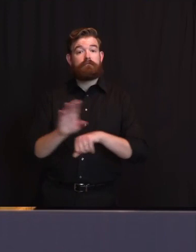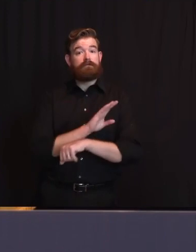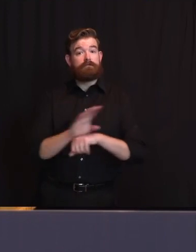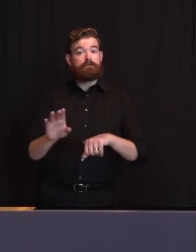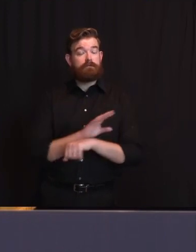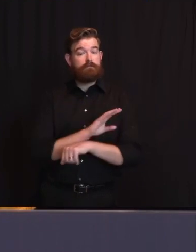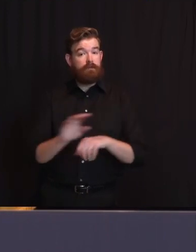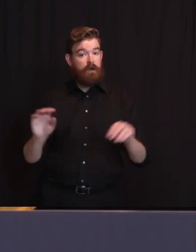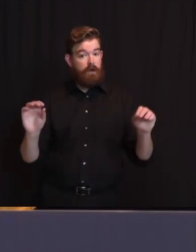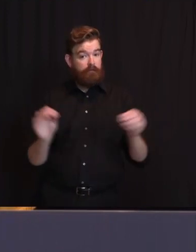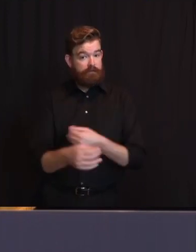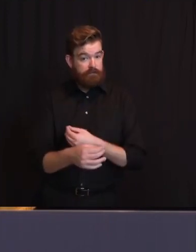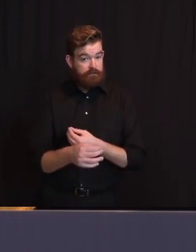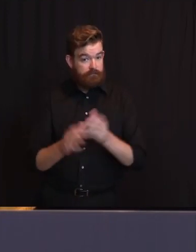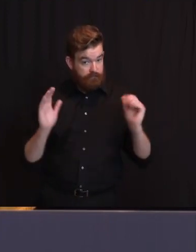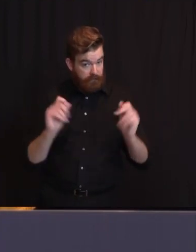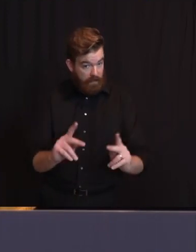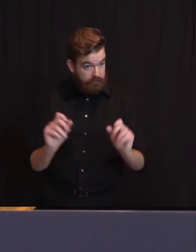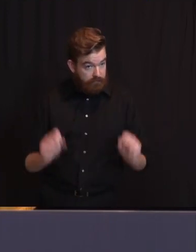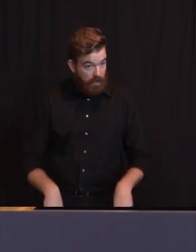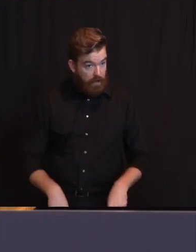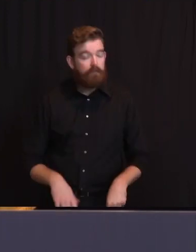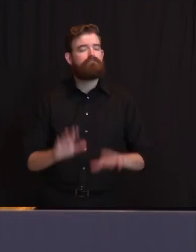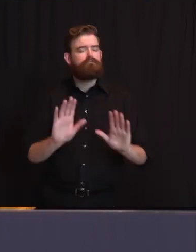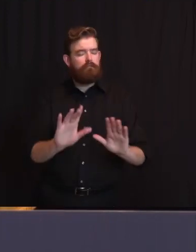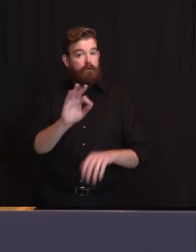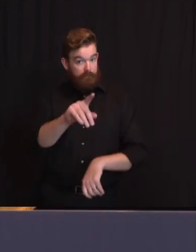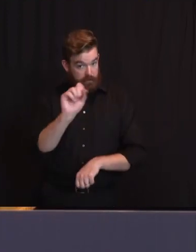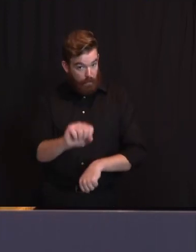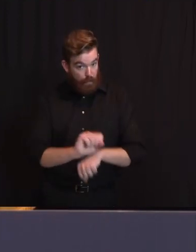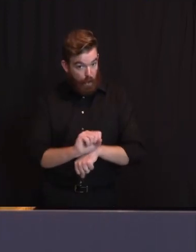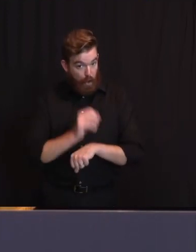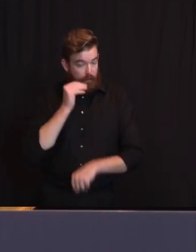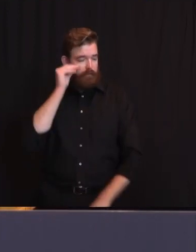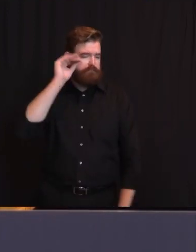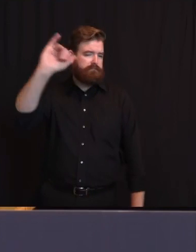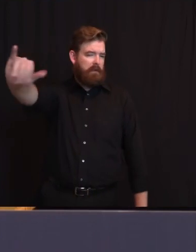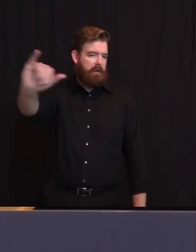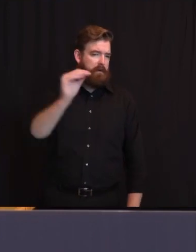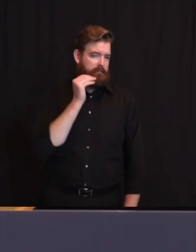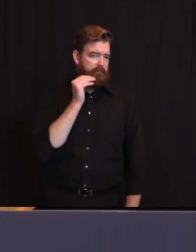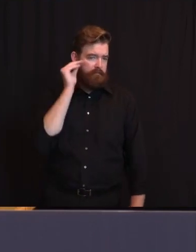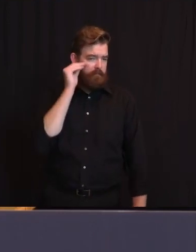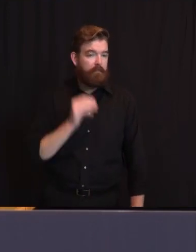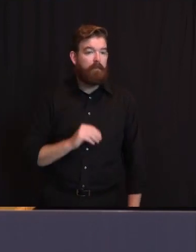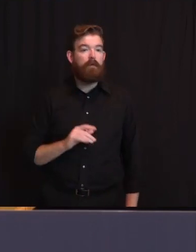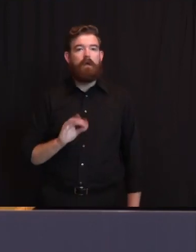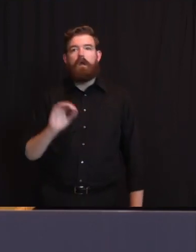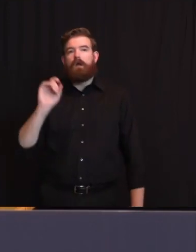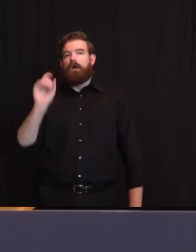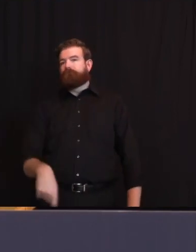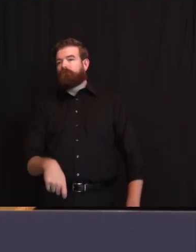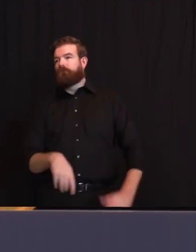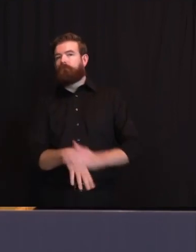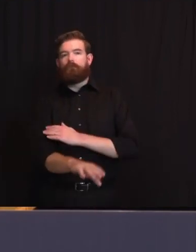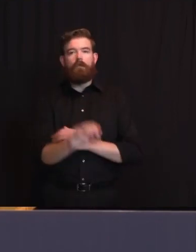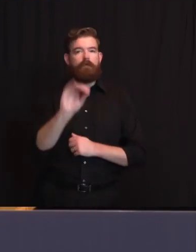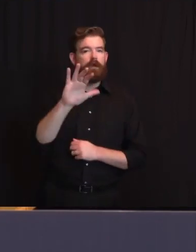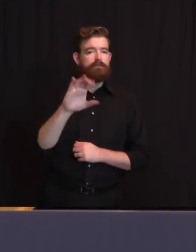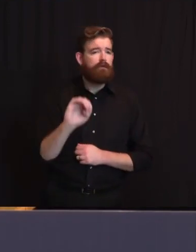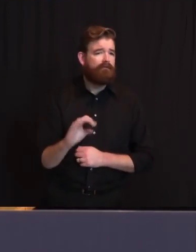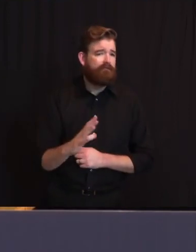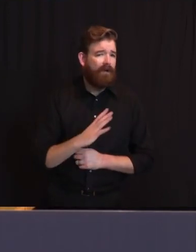go in, we accept the fact you have to go in, but do it intelligently. Capacity management, social distancing, face coverings, plexiglass,